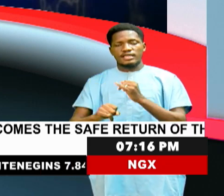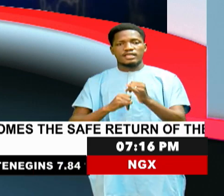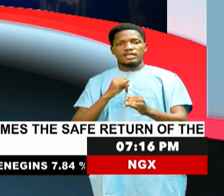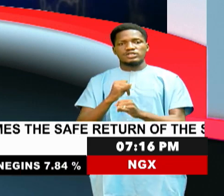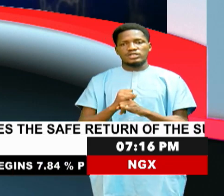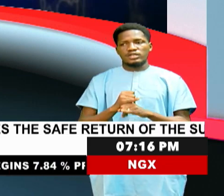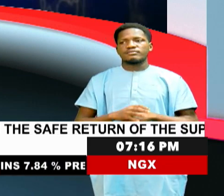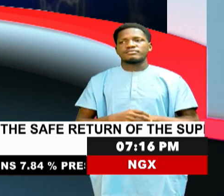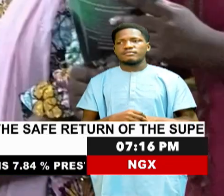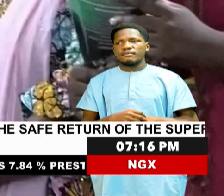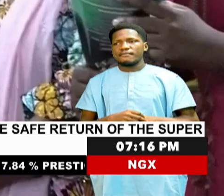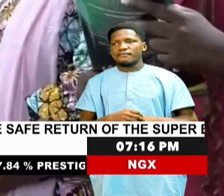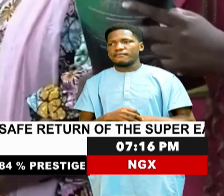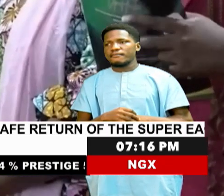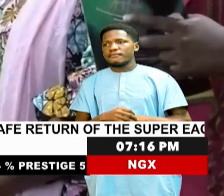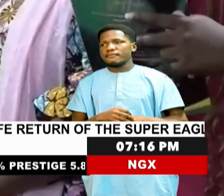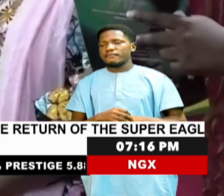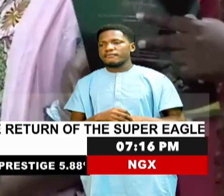Simon.